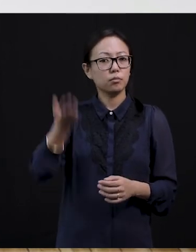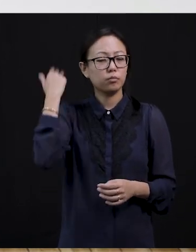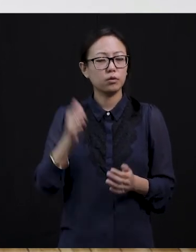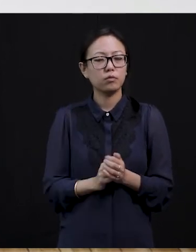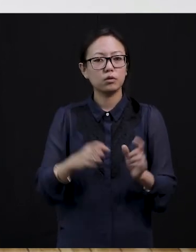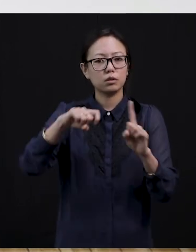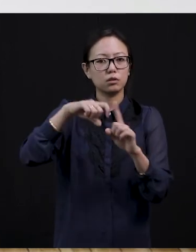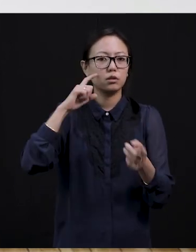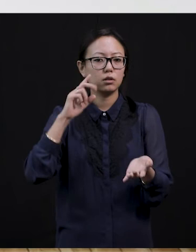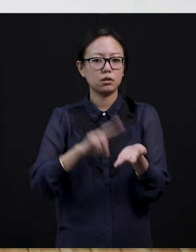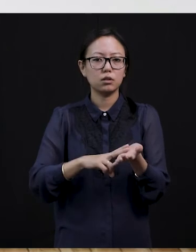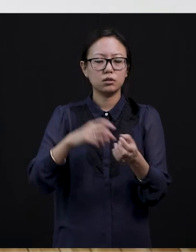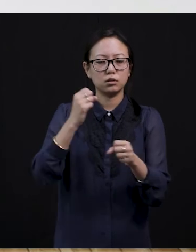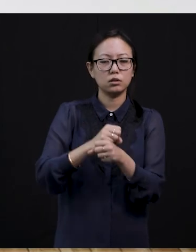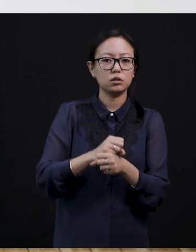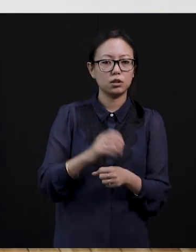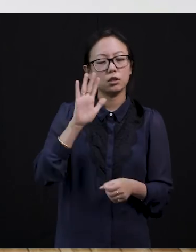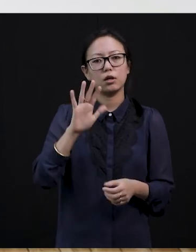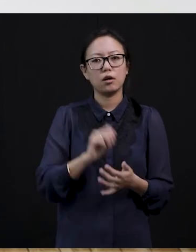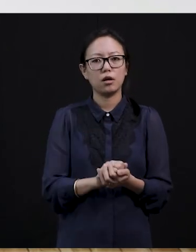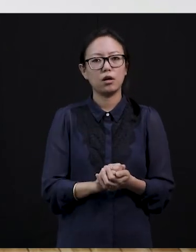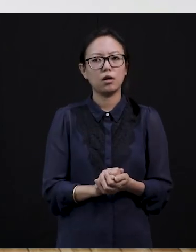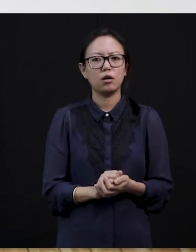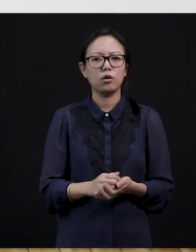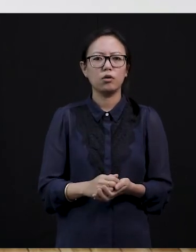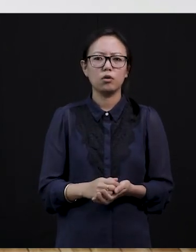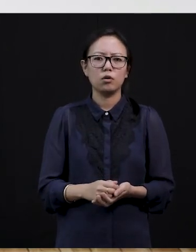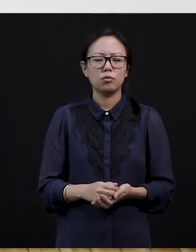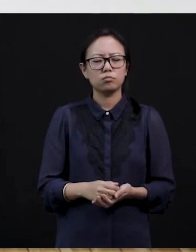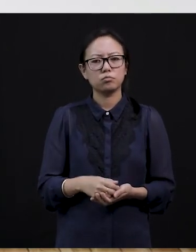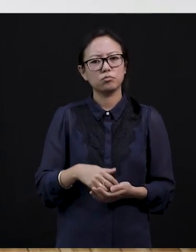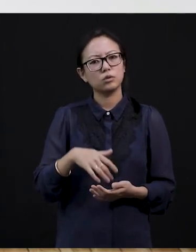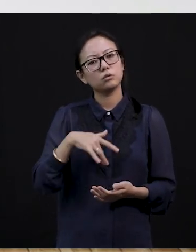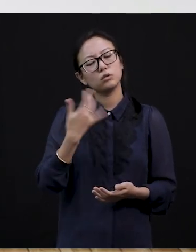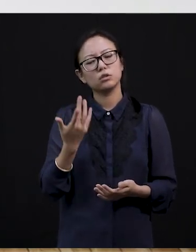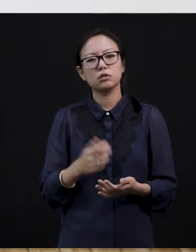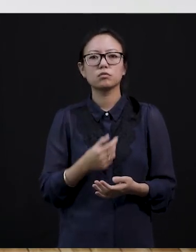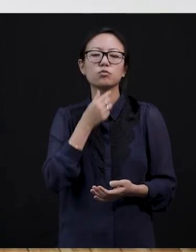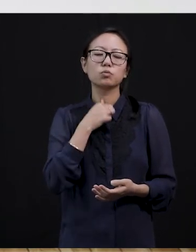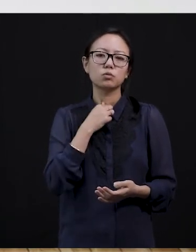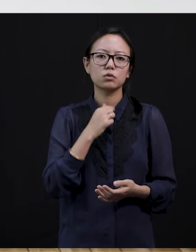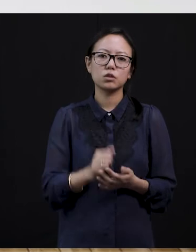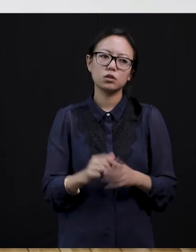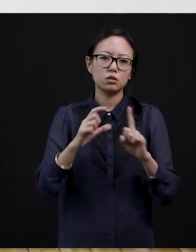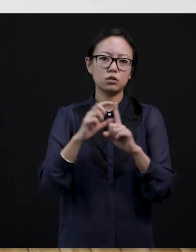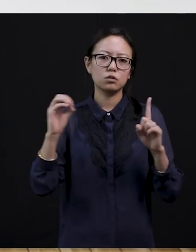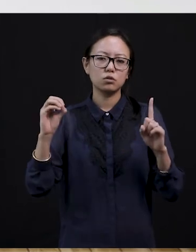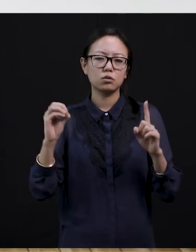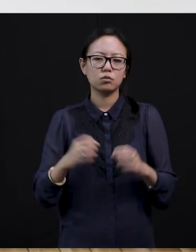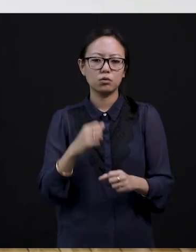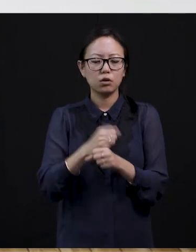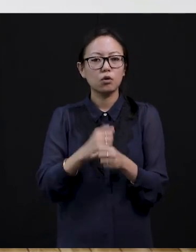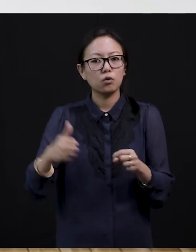and he's a dictator, so there will be no elections held and he does what he wants to do. So that's called a dictatorship. And he is the one